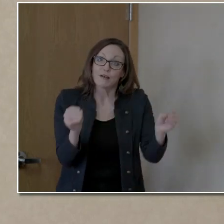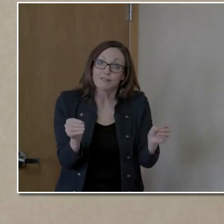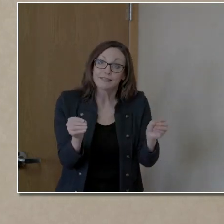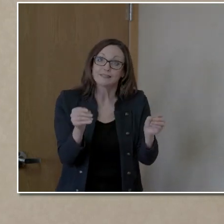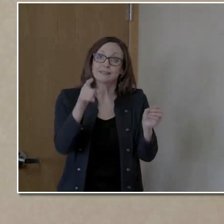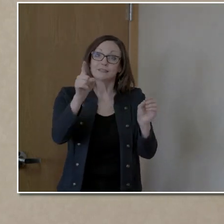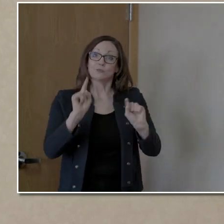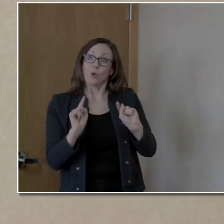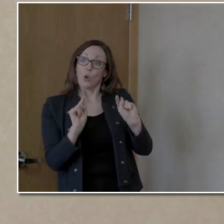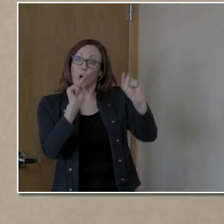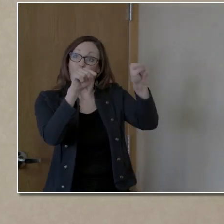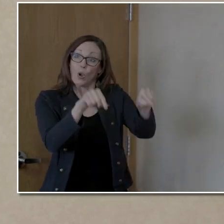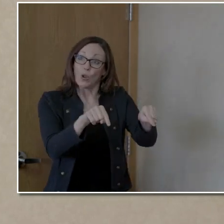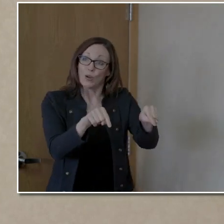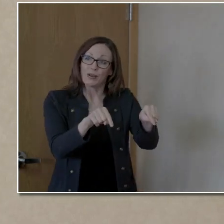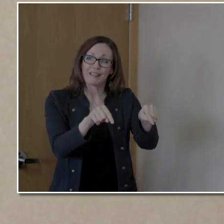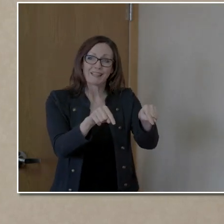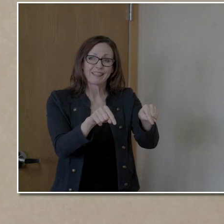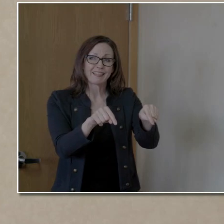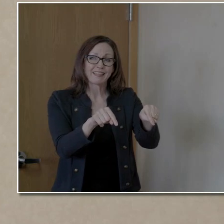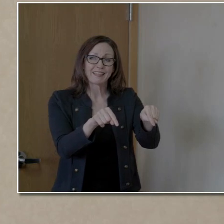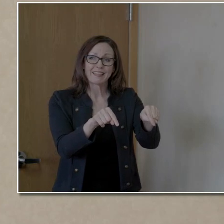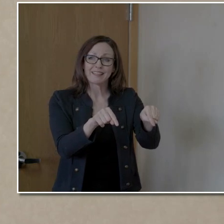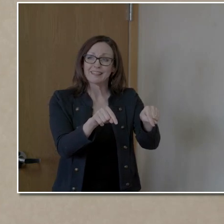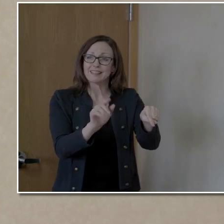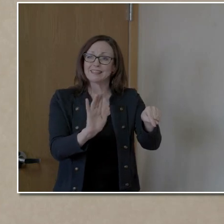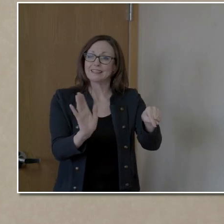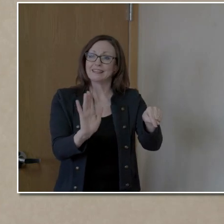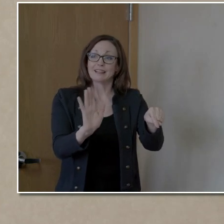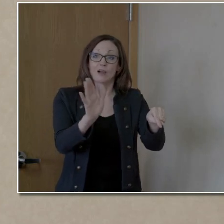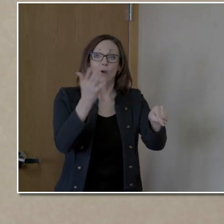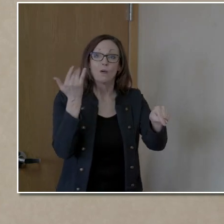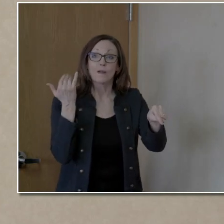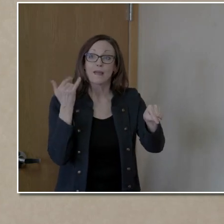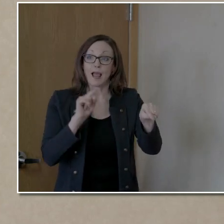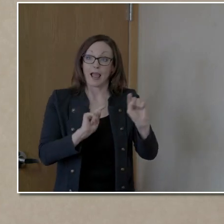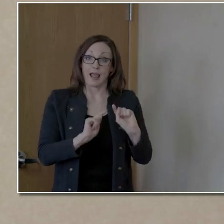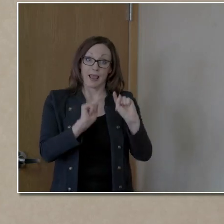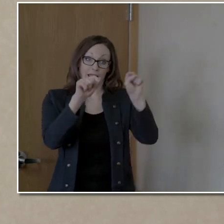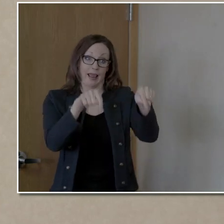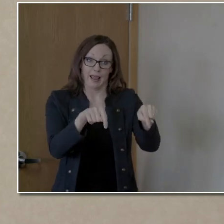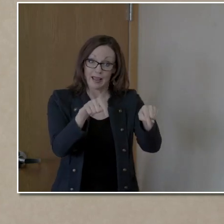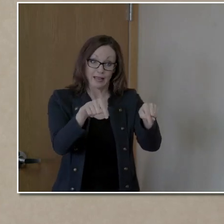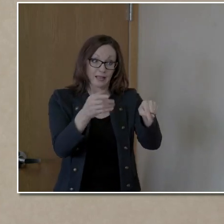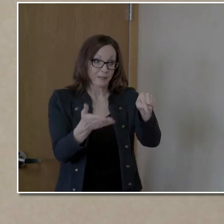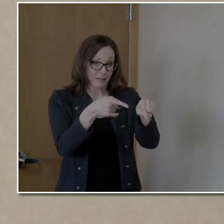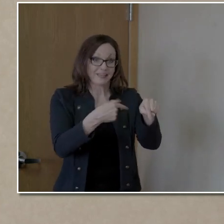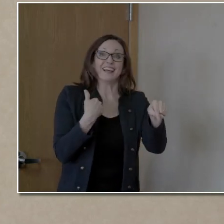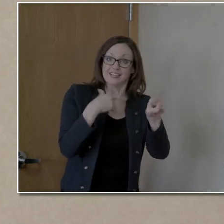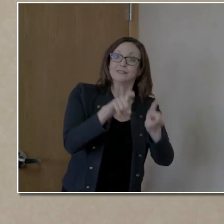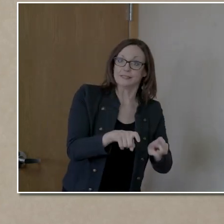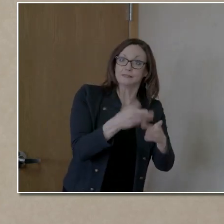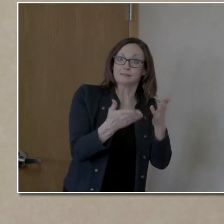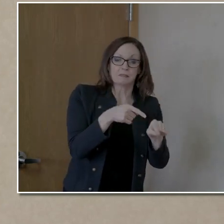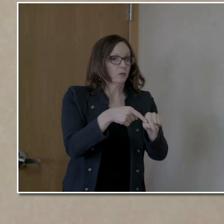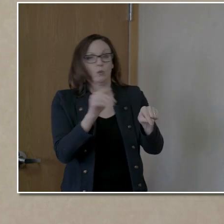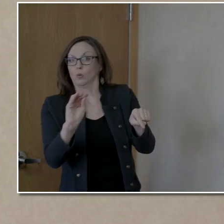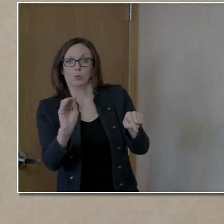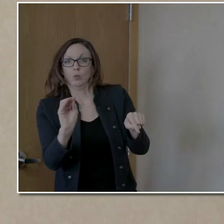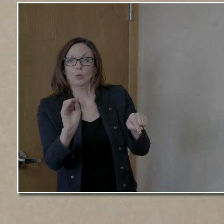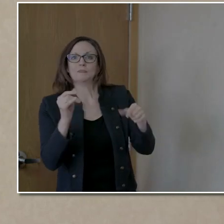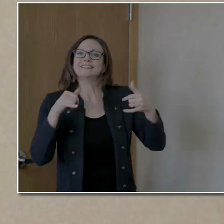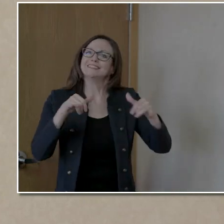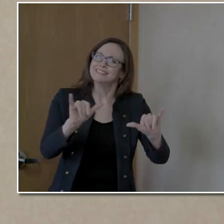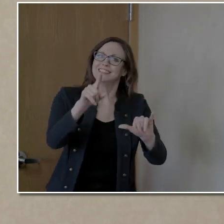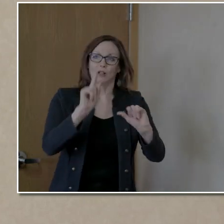response. Because in this virus that can be transmitted to other people who may not easily